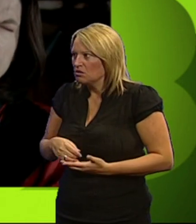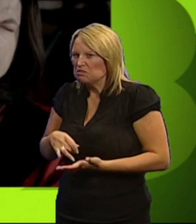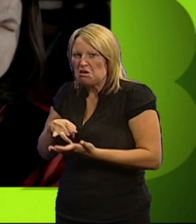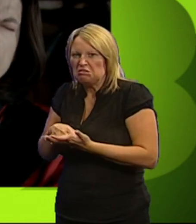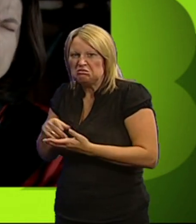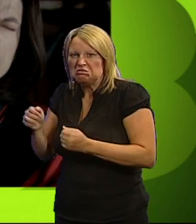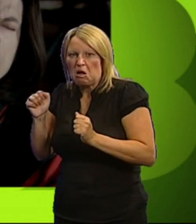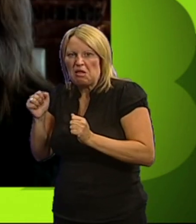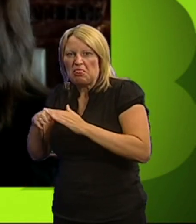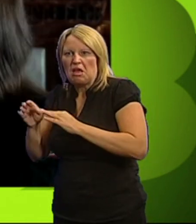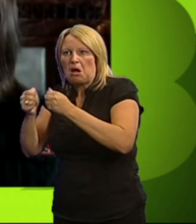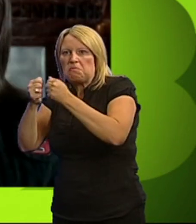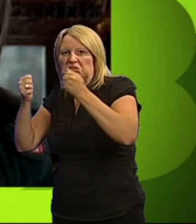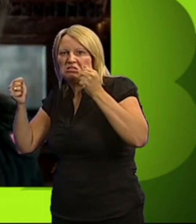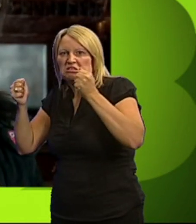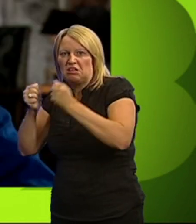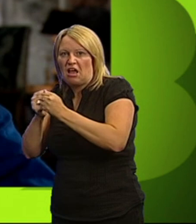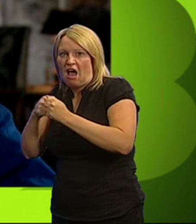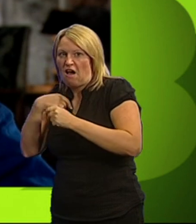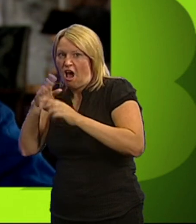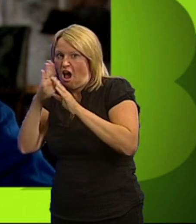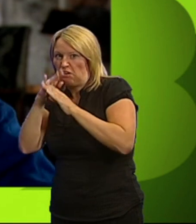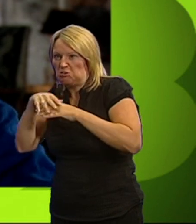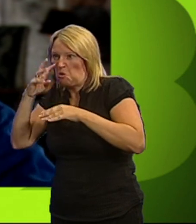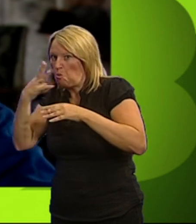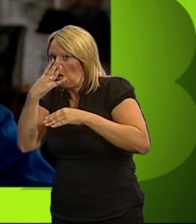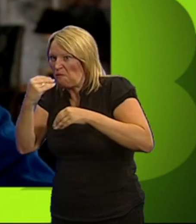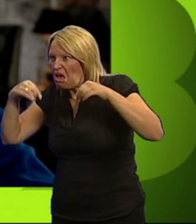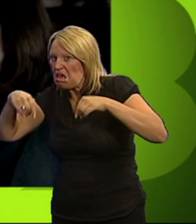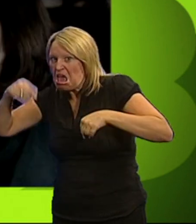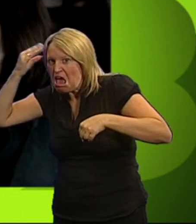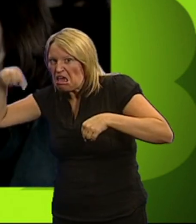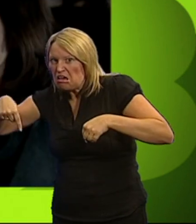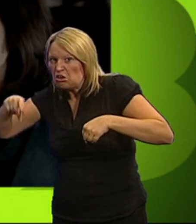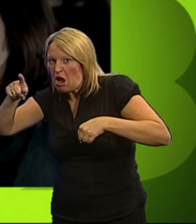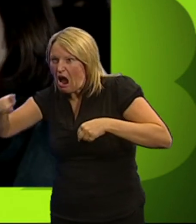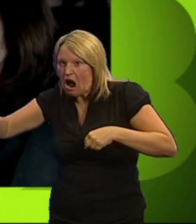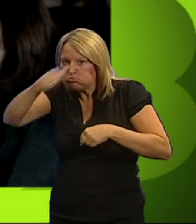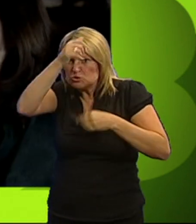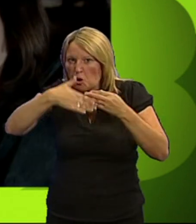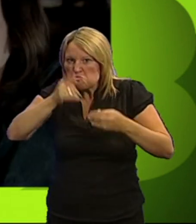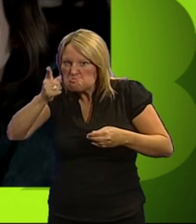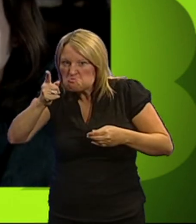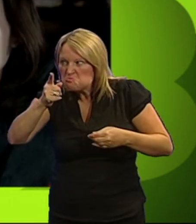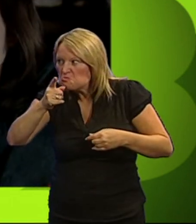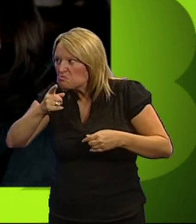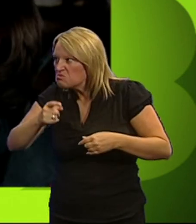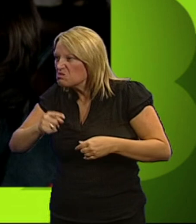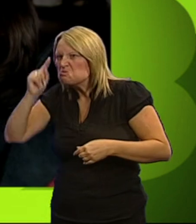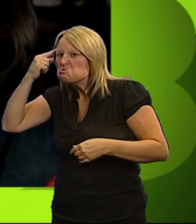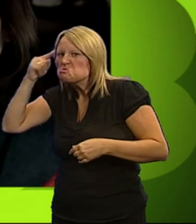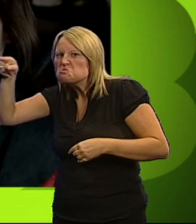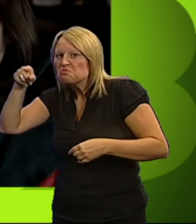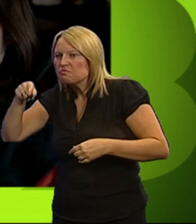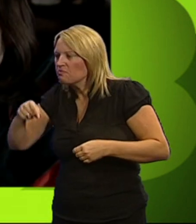There's a spare towel in the airing cupboard, but if I catch hide or hair of that werewolf, You're straight out the door,